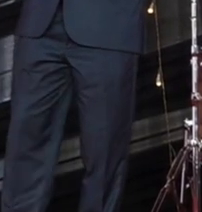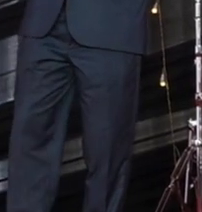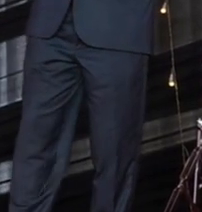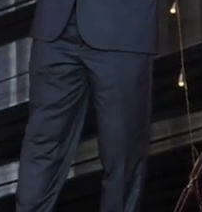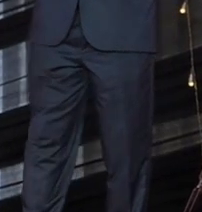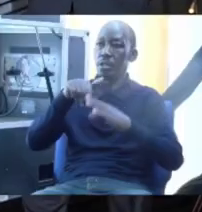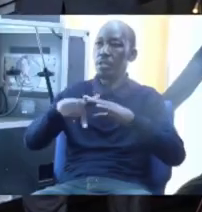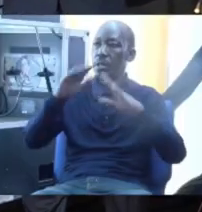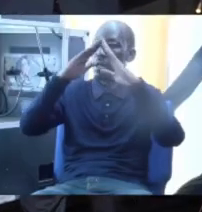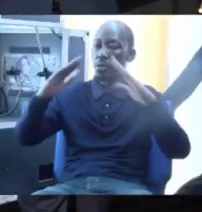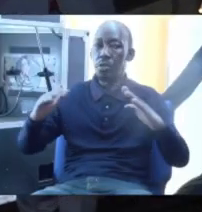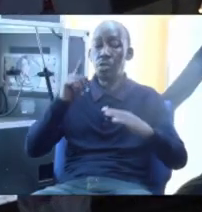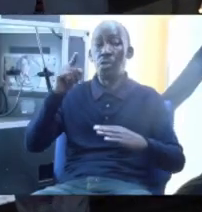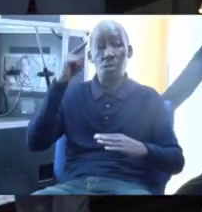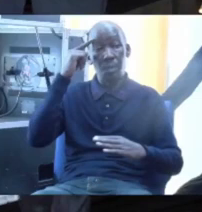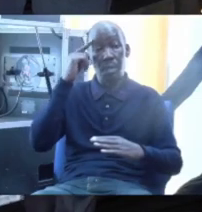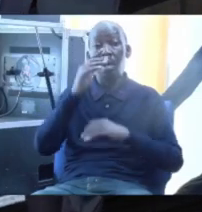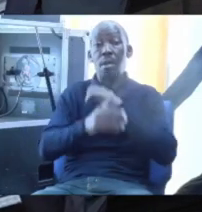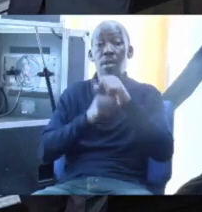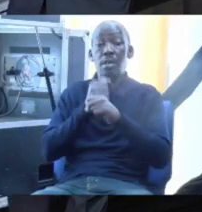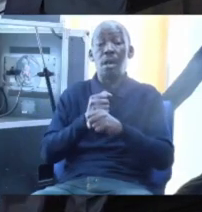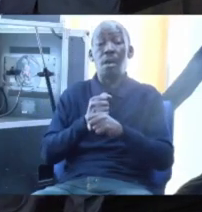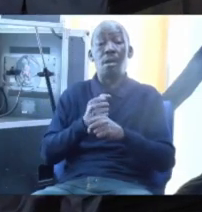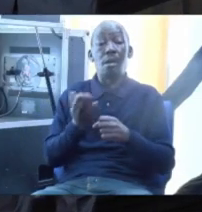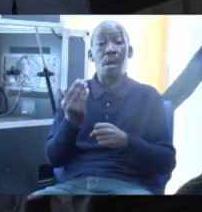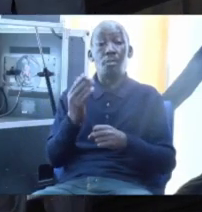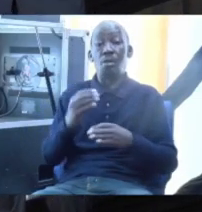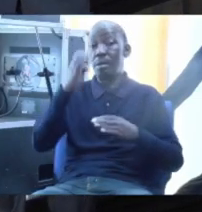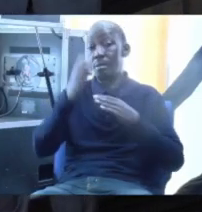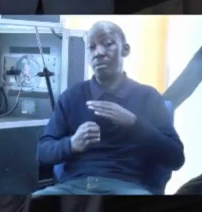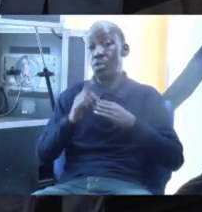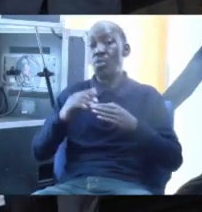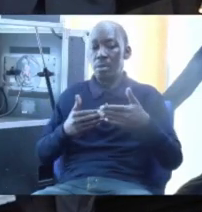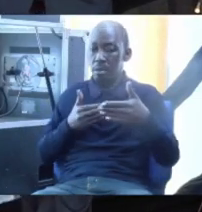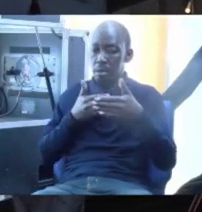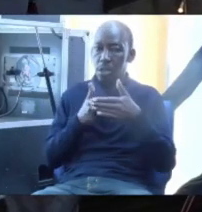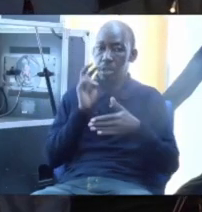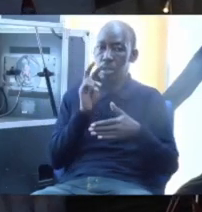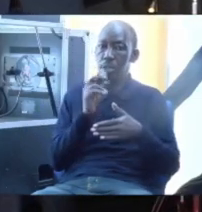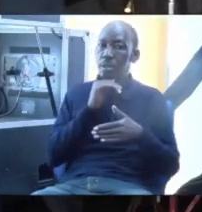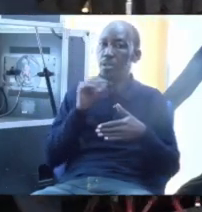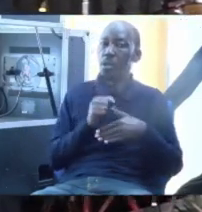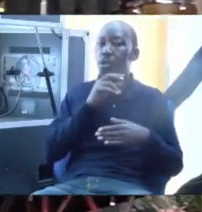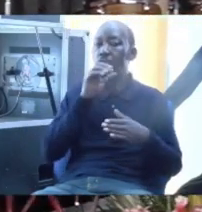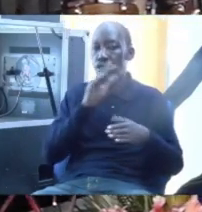house. You think the year is coming to an end. And you're almost singing like they sang in the Old